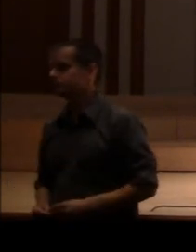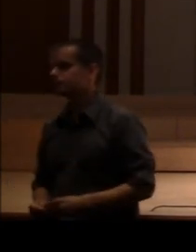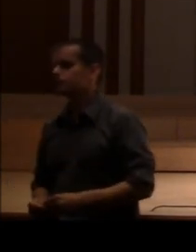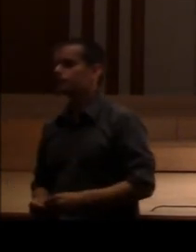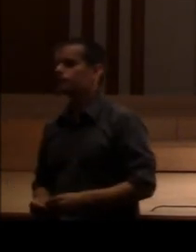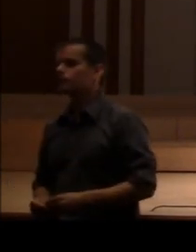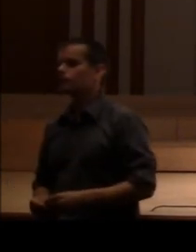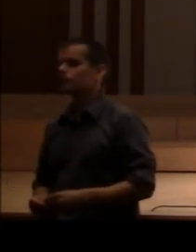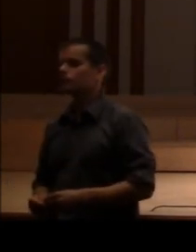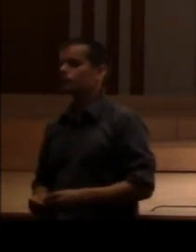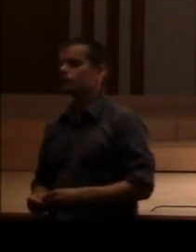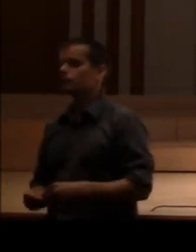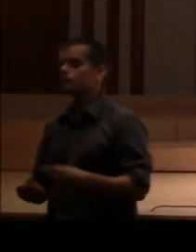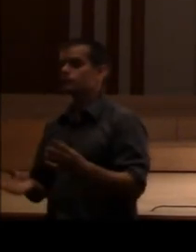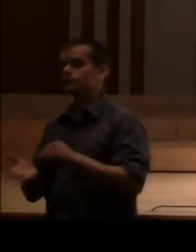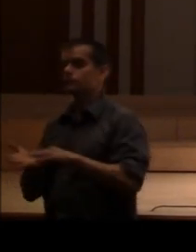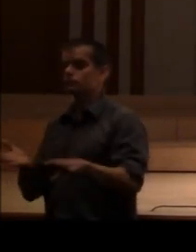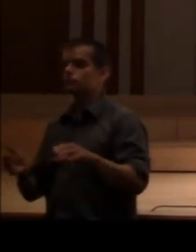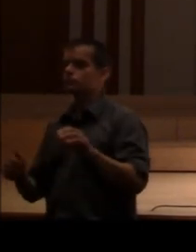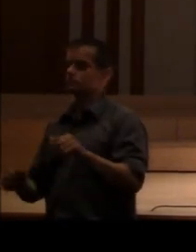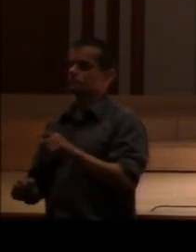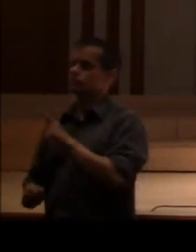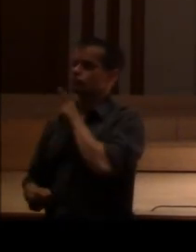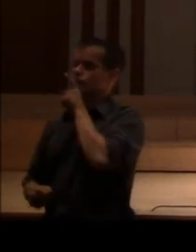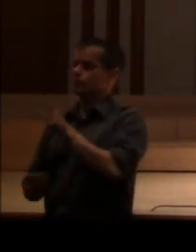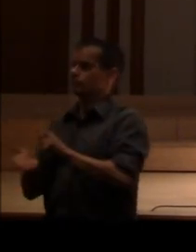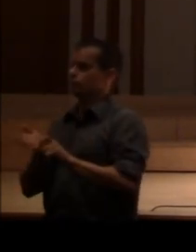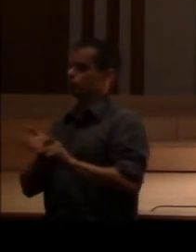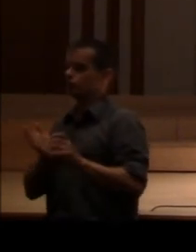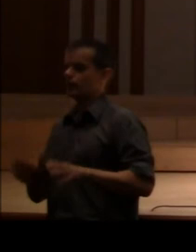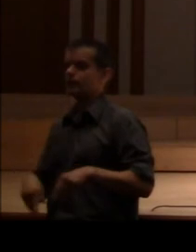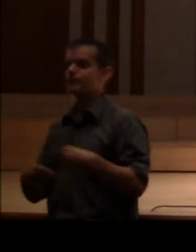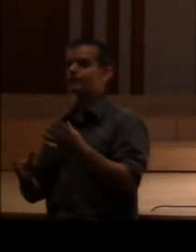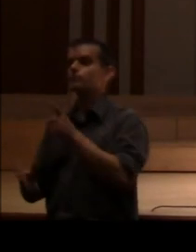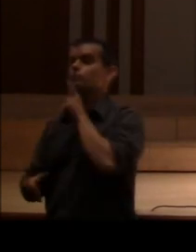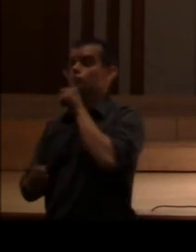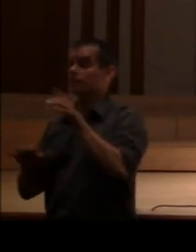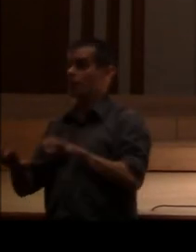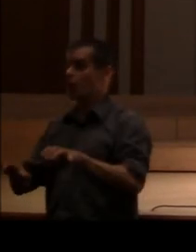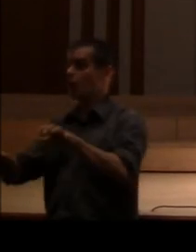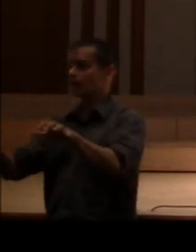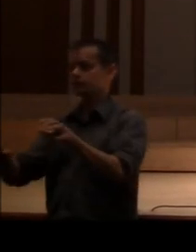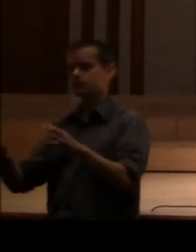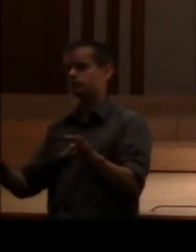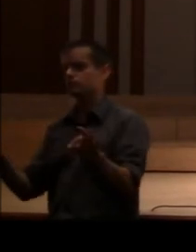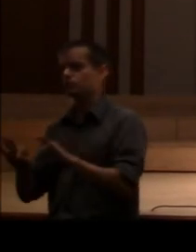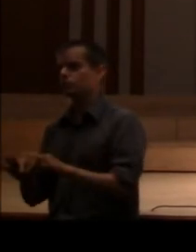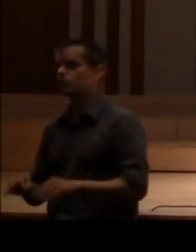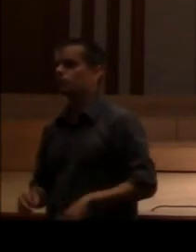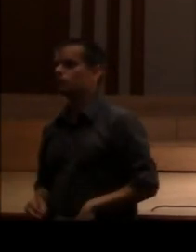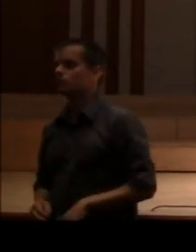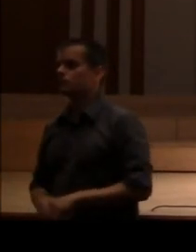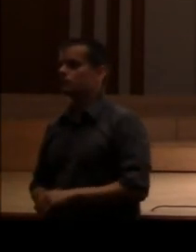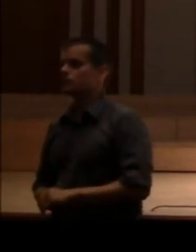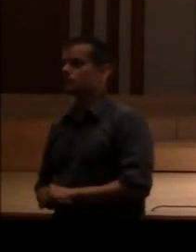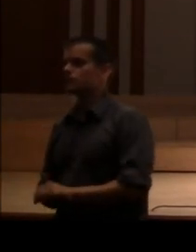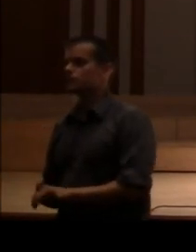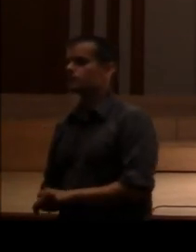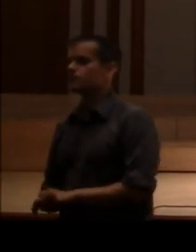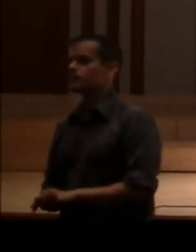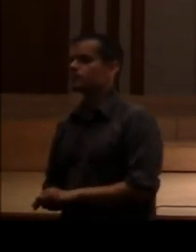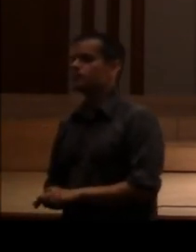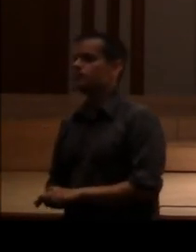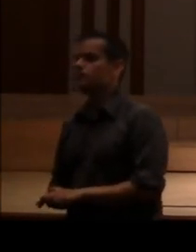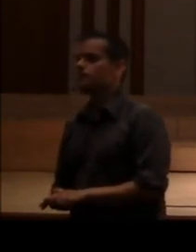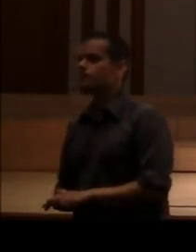to giving students the chance to be authentic writers, providing an authentic audience is key. How many of you allow your students